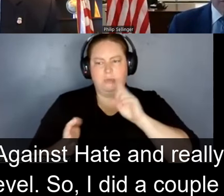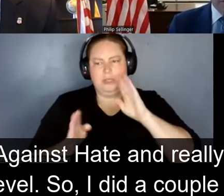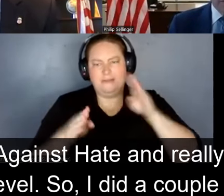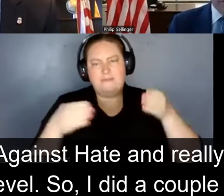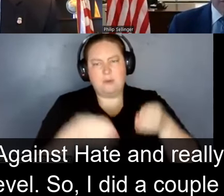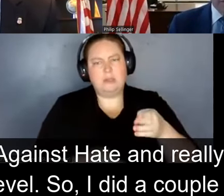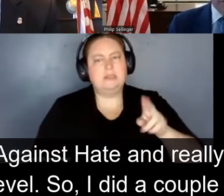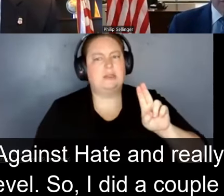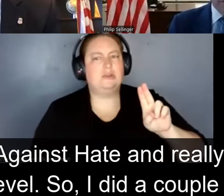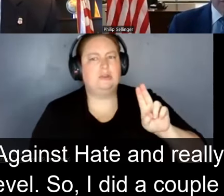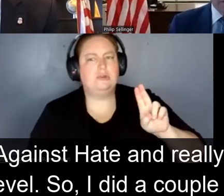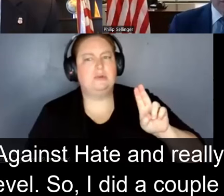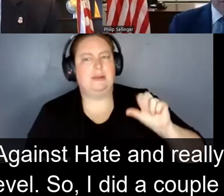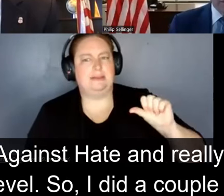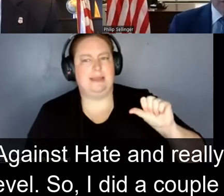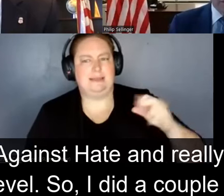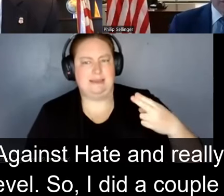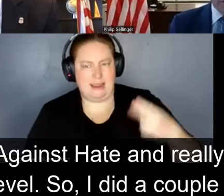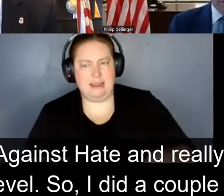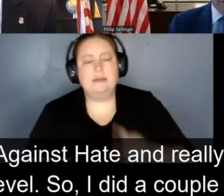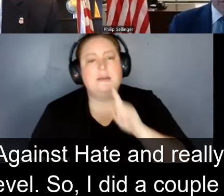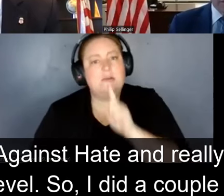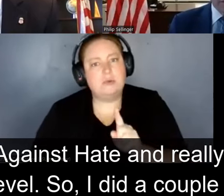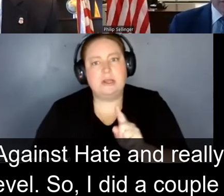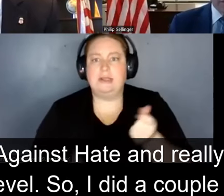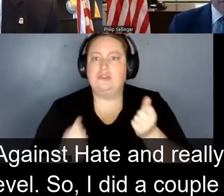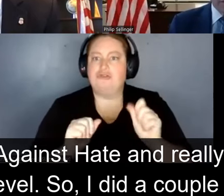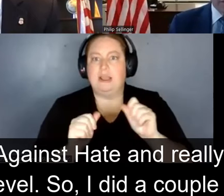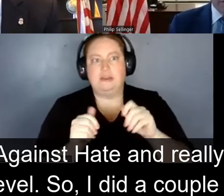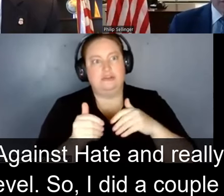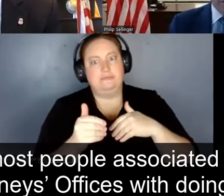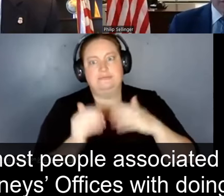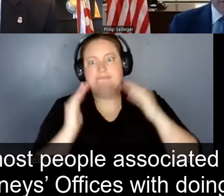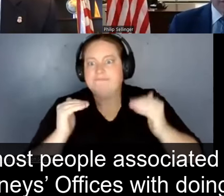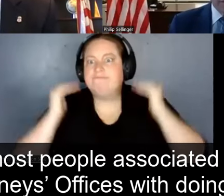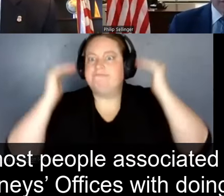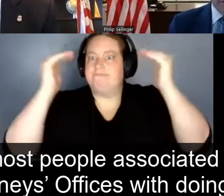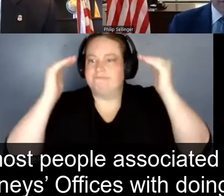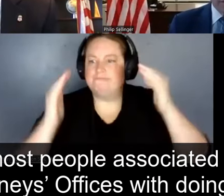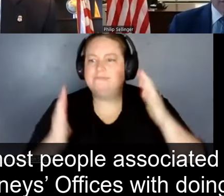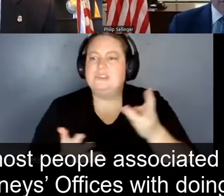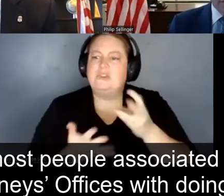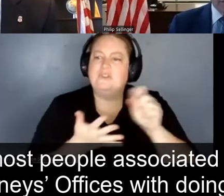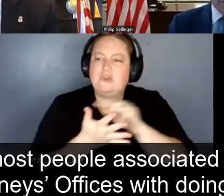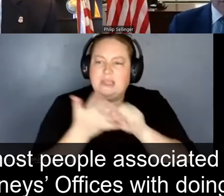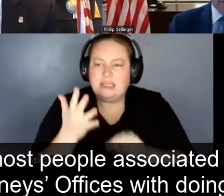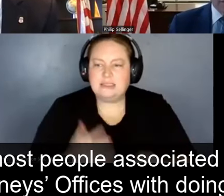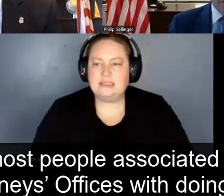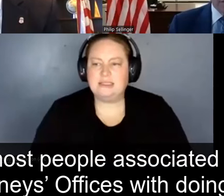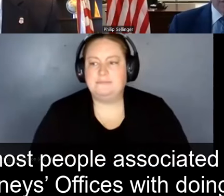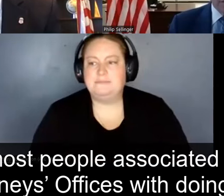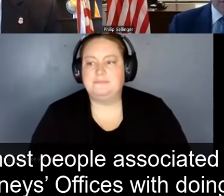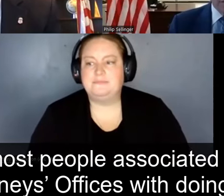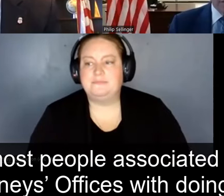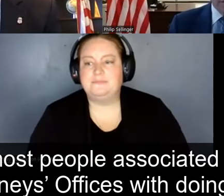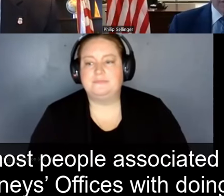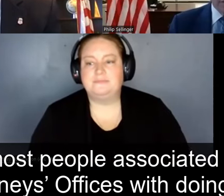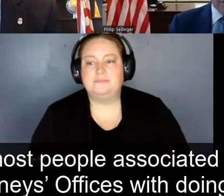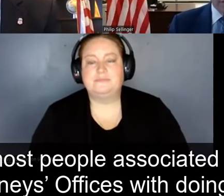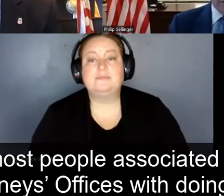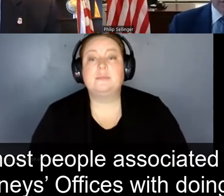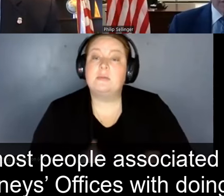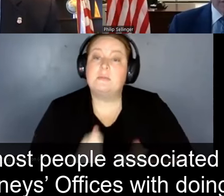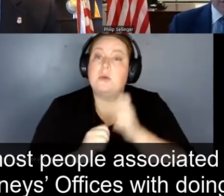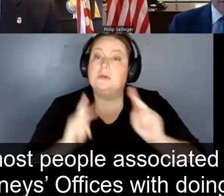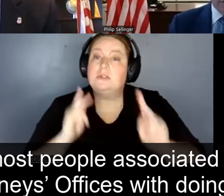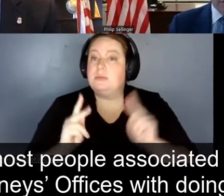Against Hate and really try to take it to the next level. So I did a couple things. Most people associate the United